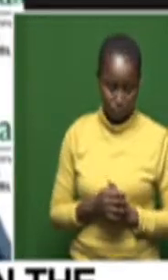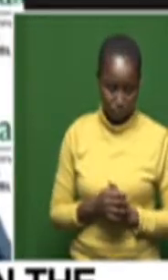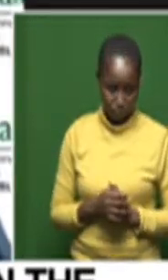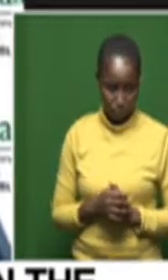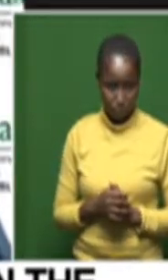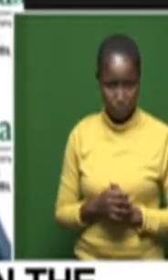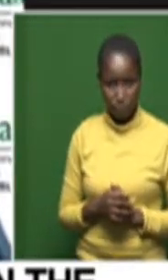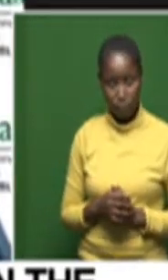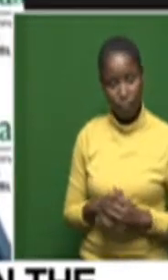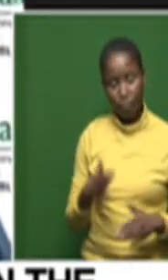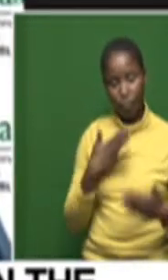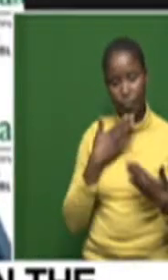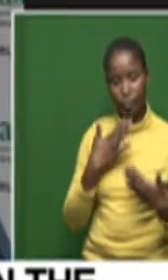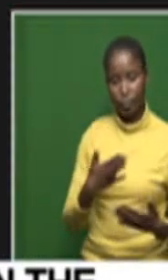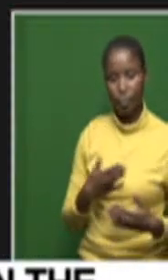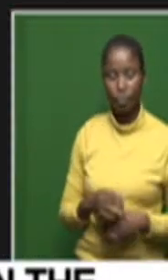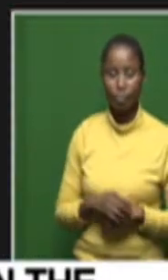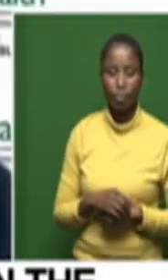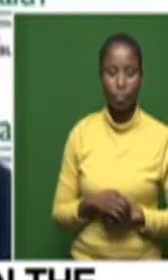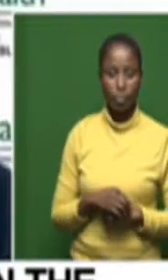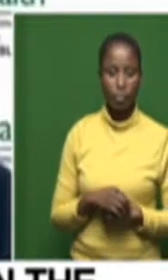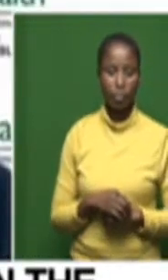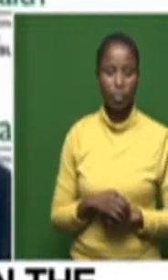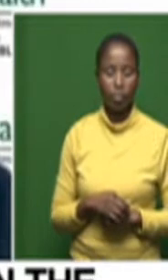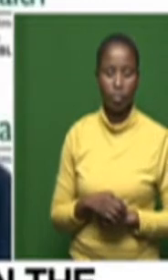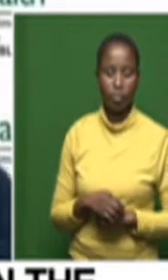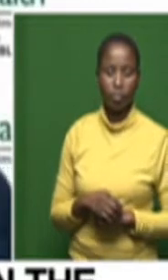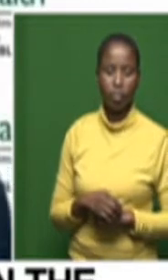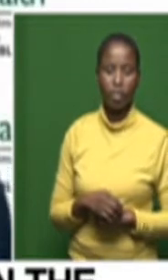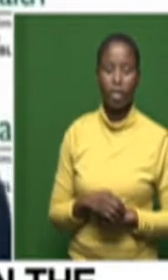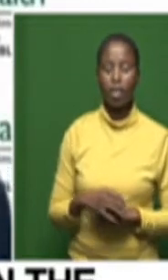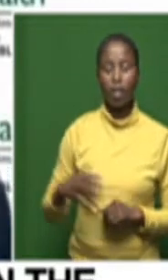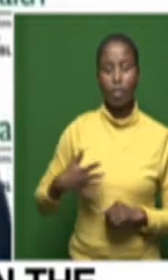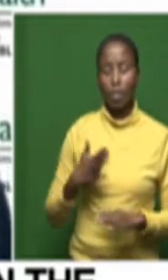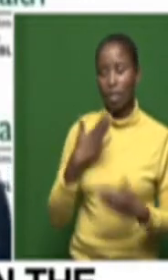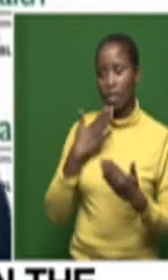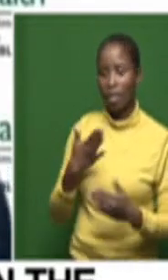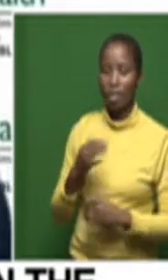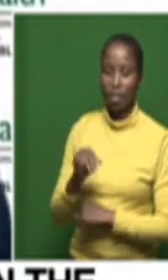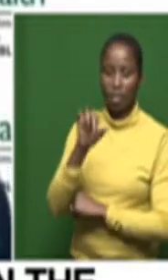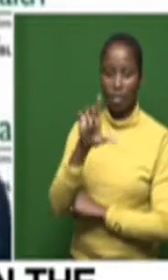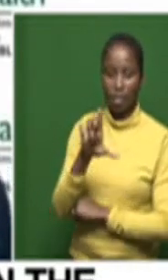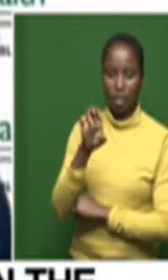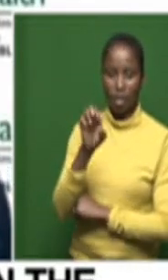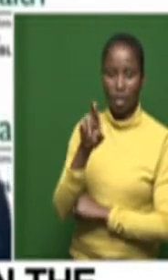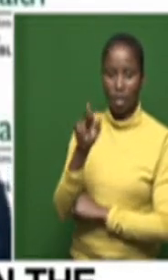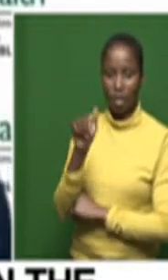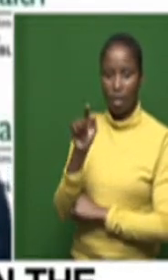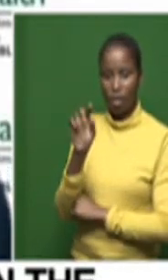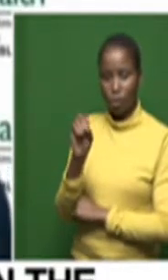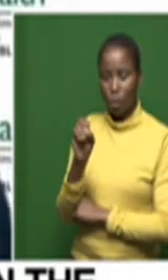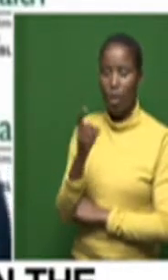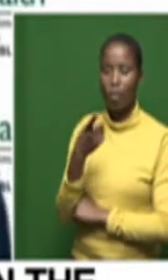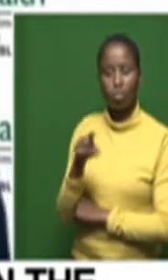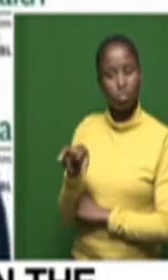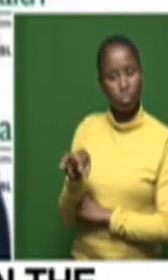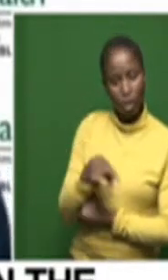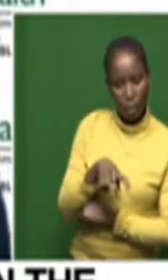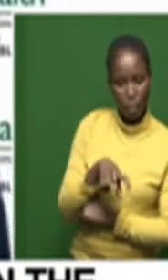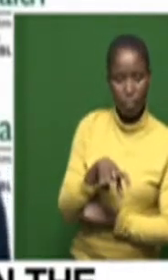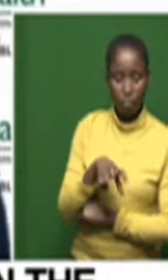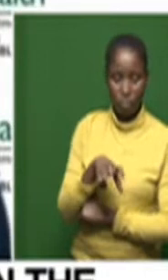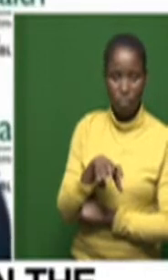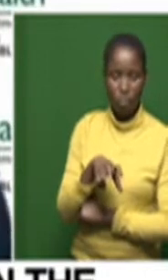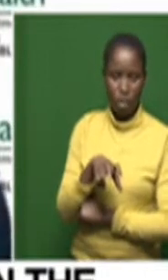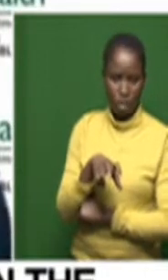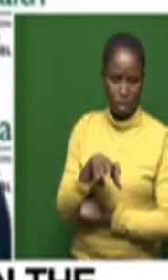Thank you very much, Foster. Let me just also thank Lerato for coming forward. I know that it must have taken some